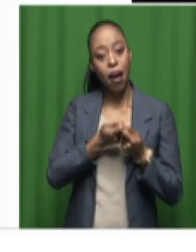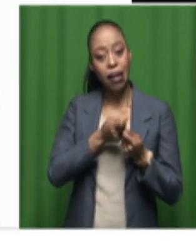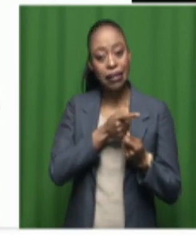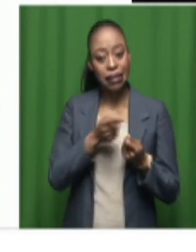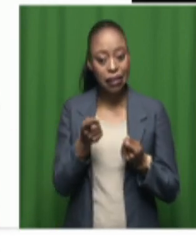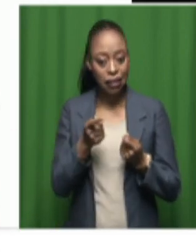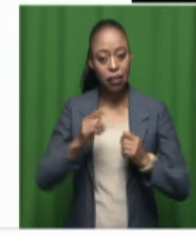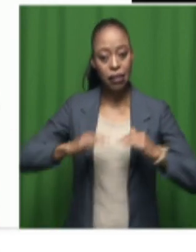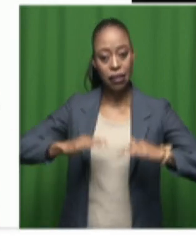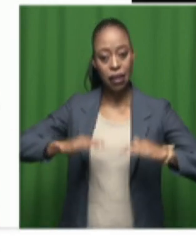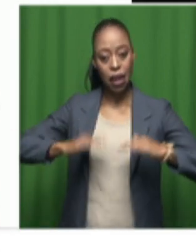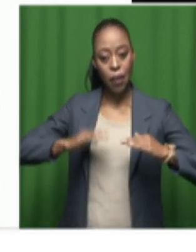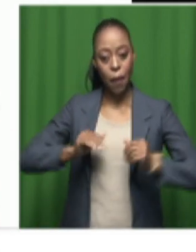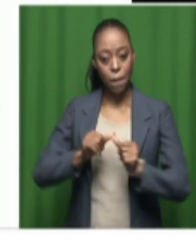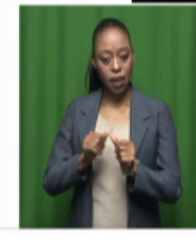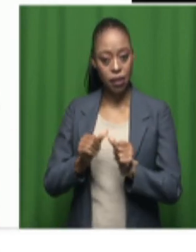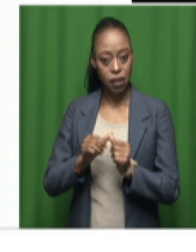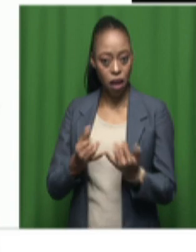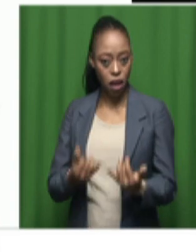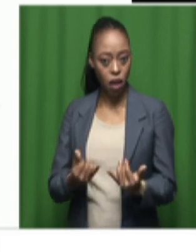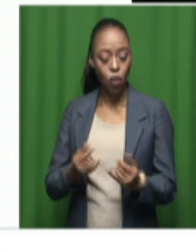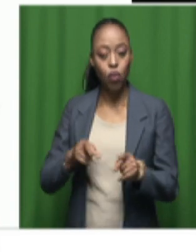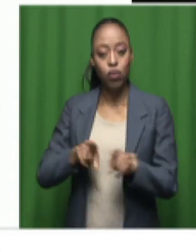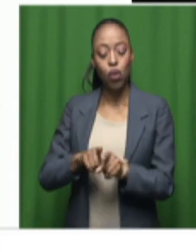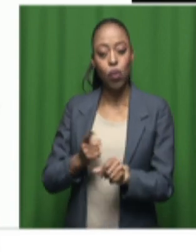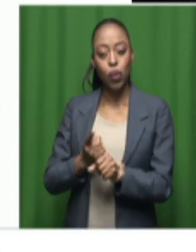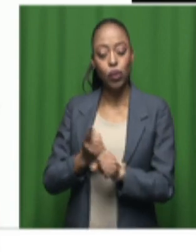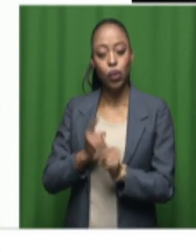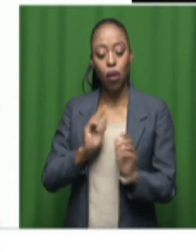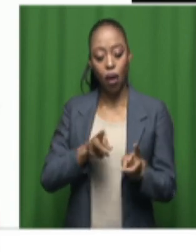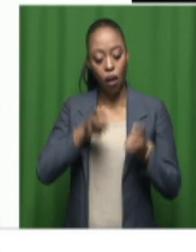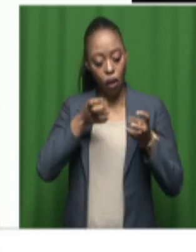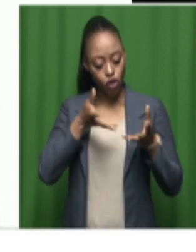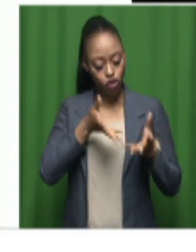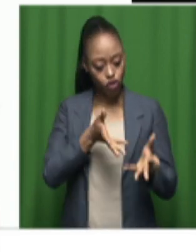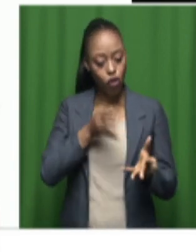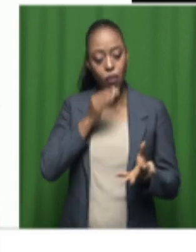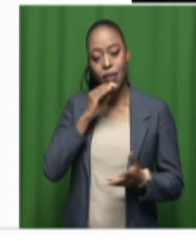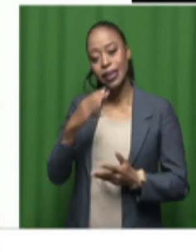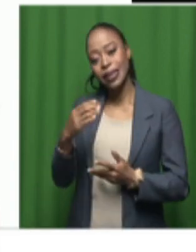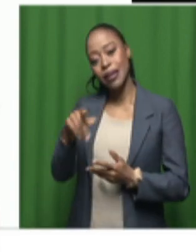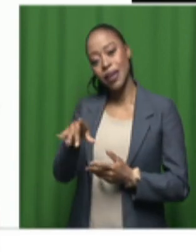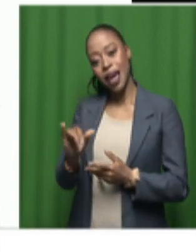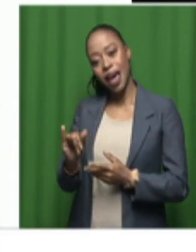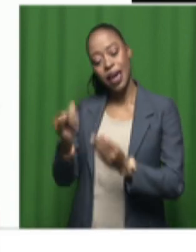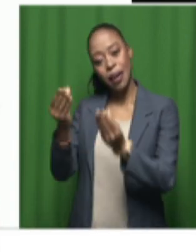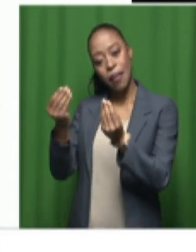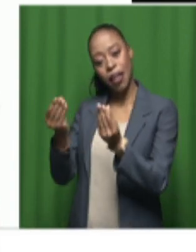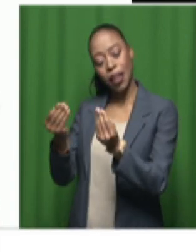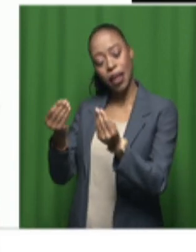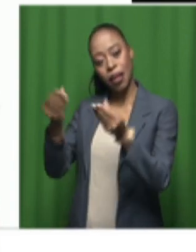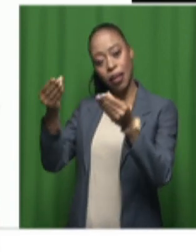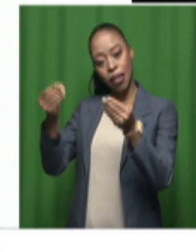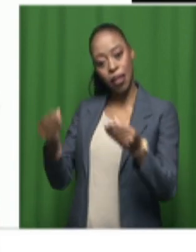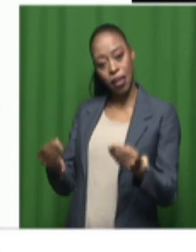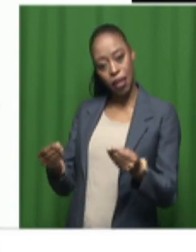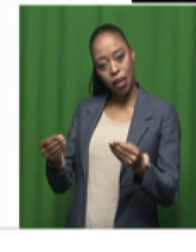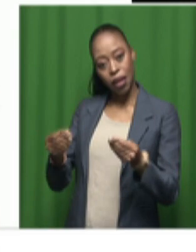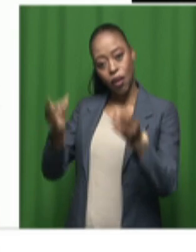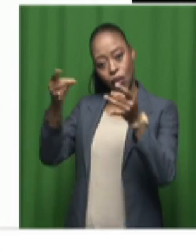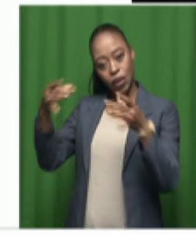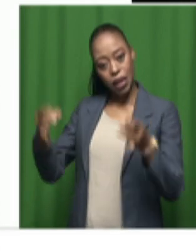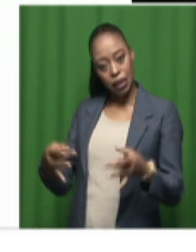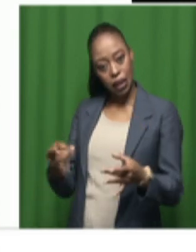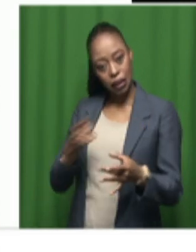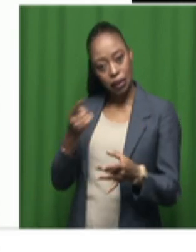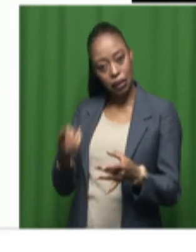to stabilize. And with that, the overall CPI figures, the overall inflation figures, should